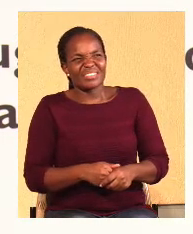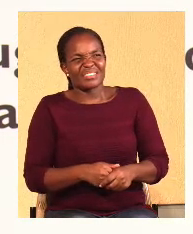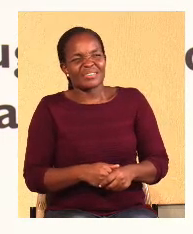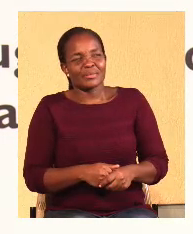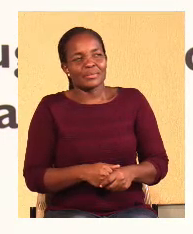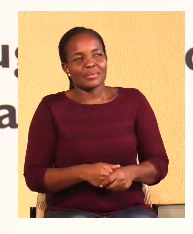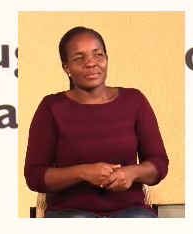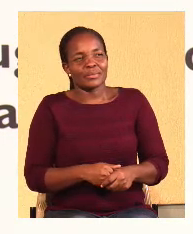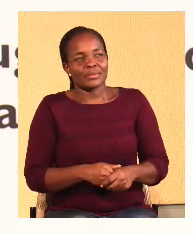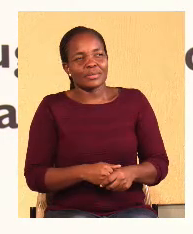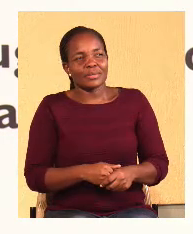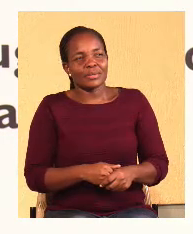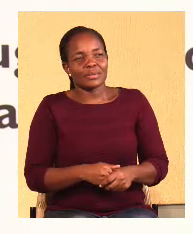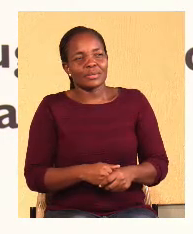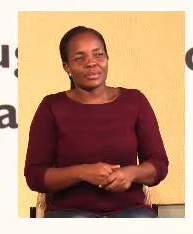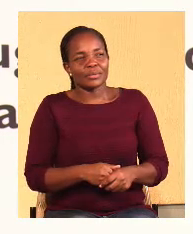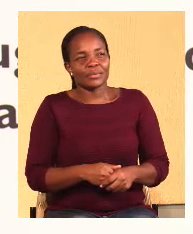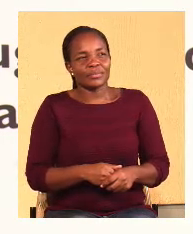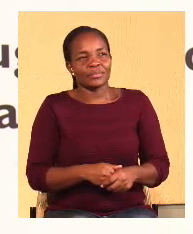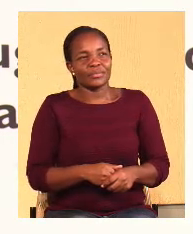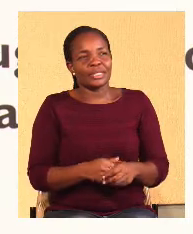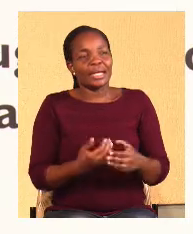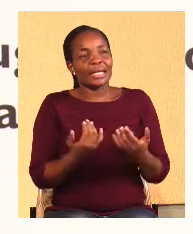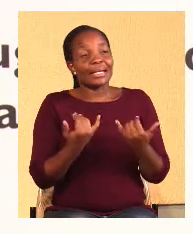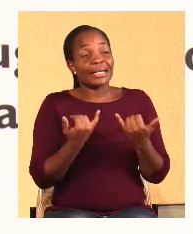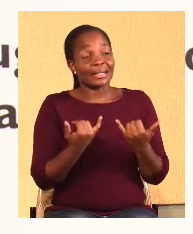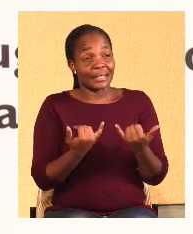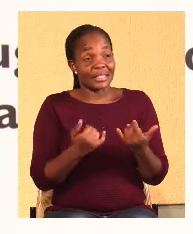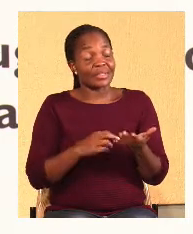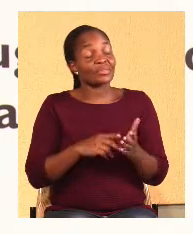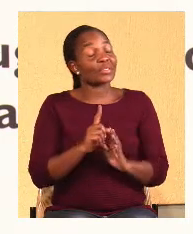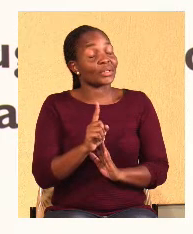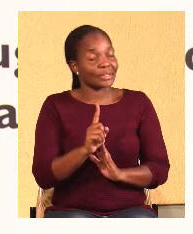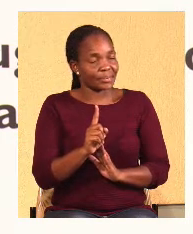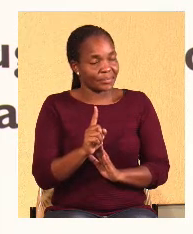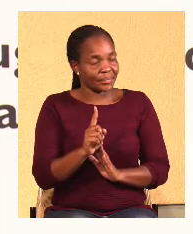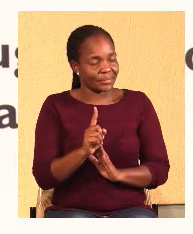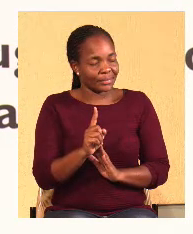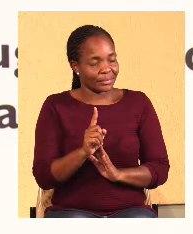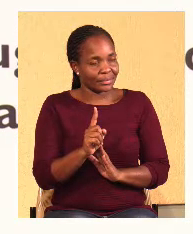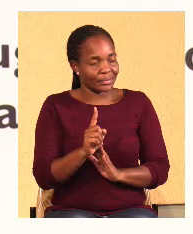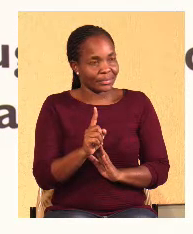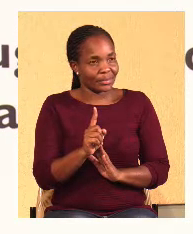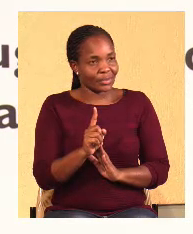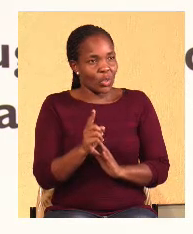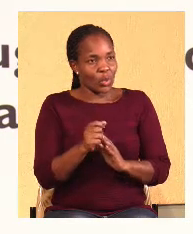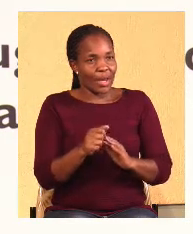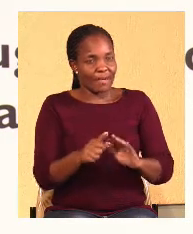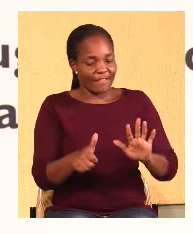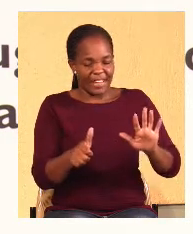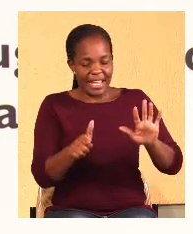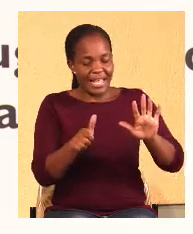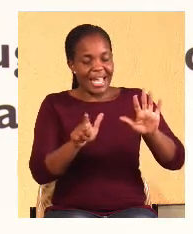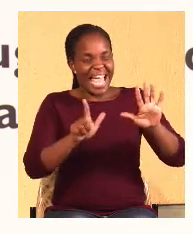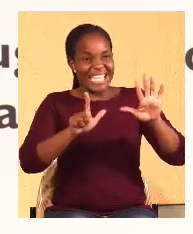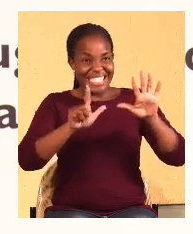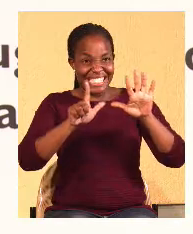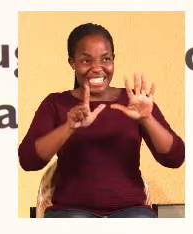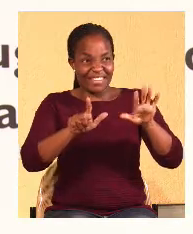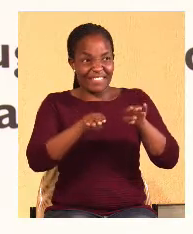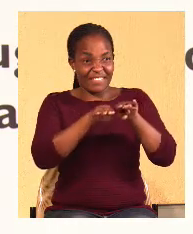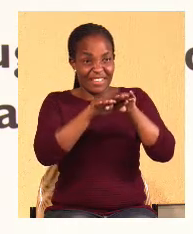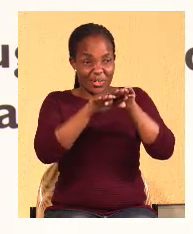Mr. Mulengeni is talking about, is the fact that when you there are certain rights that cannot be derogated from. Your